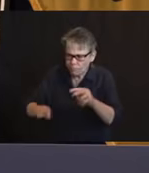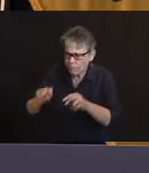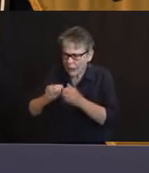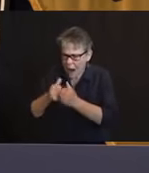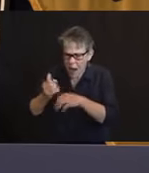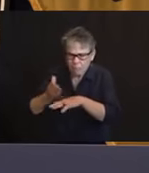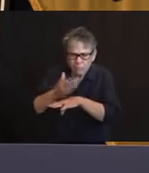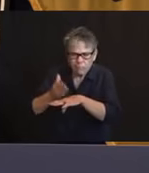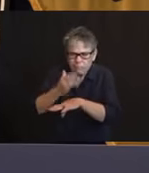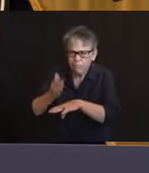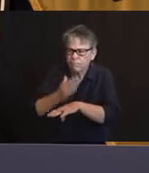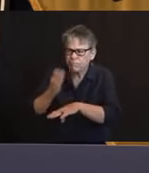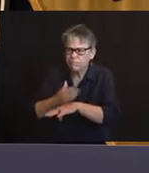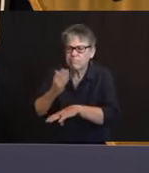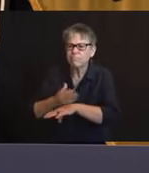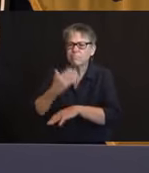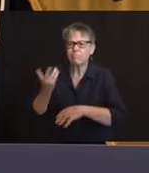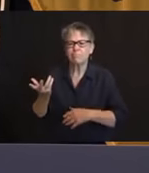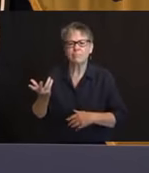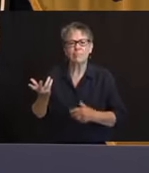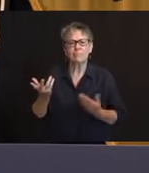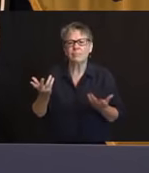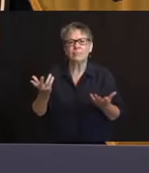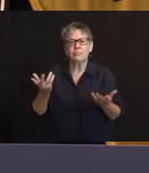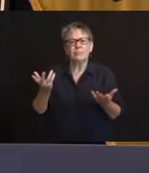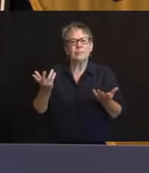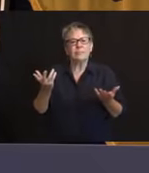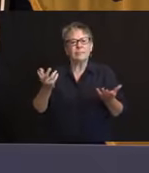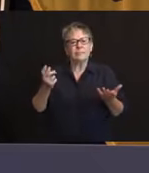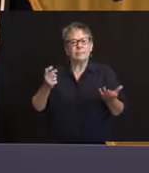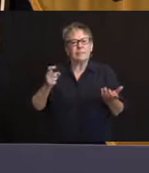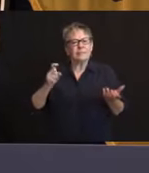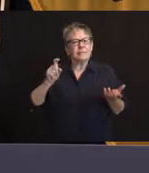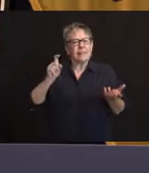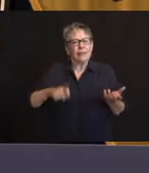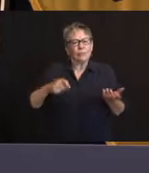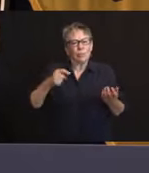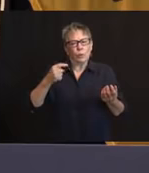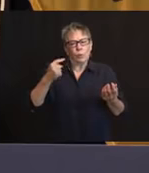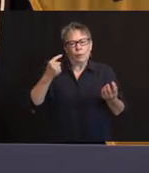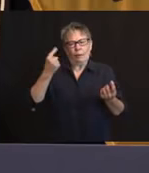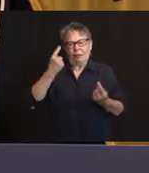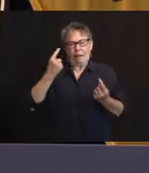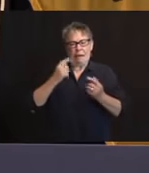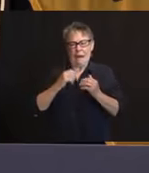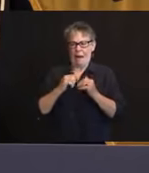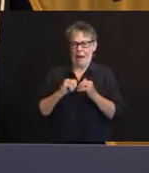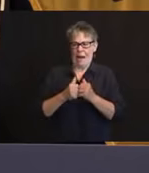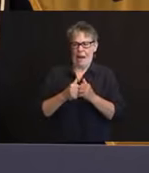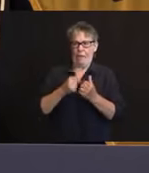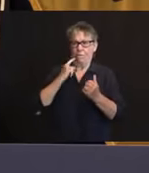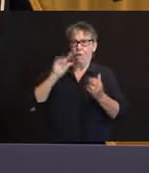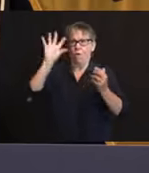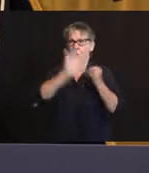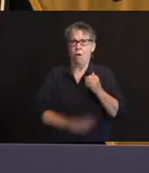a consideration on the table as we think about that mosaic of what is the